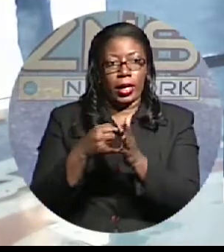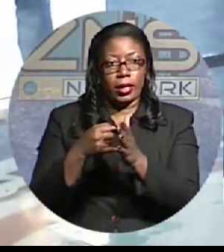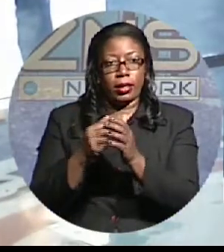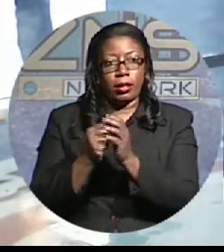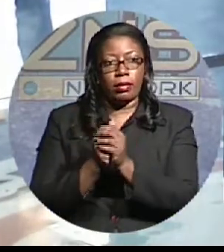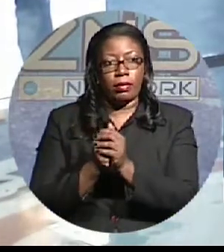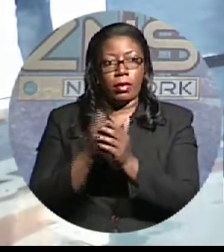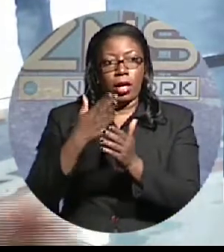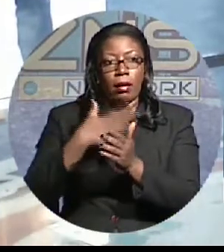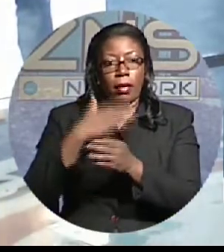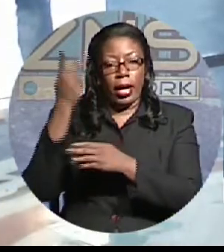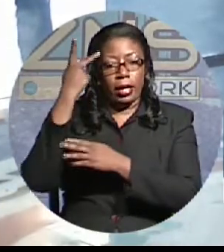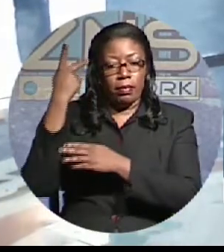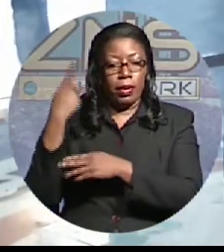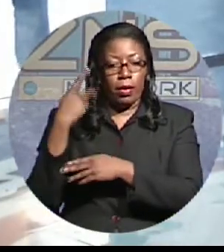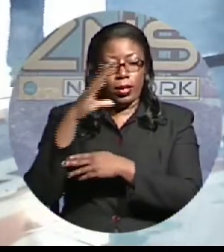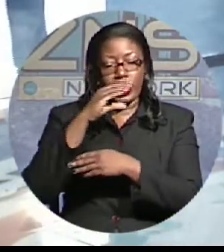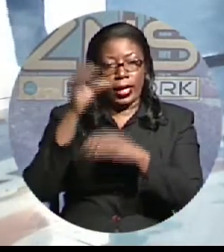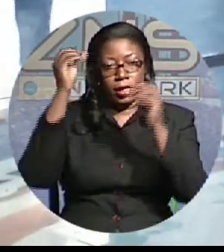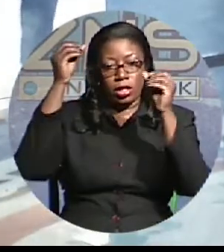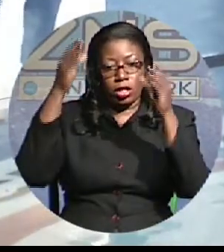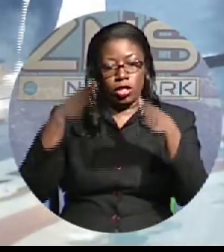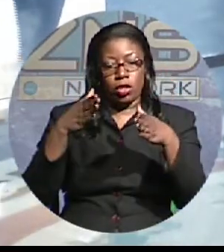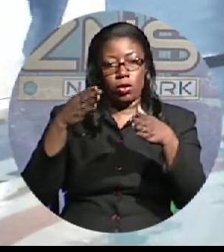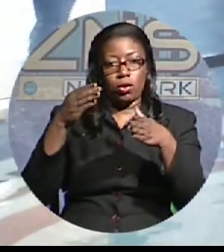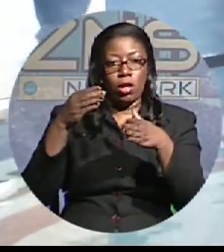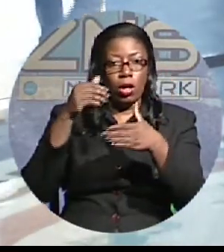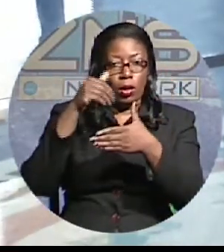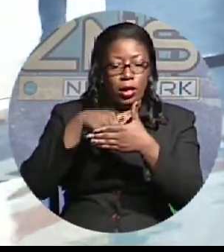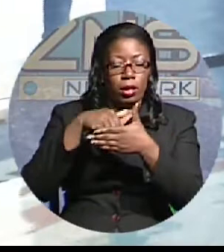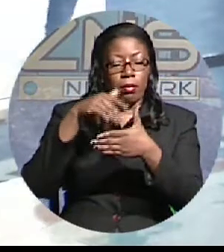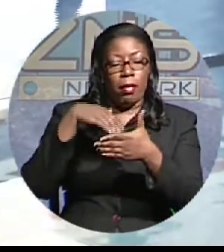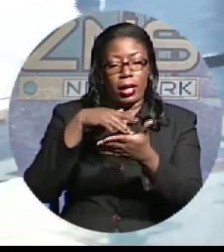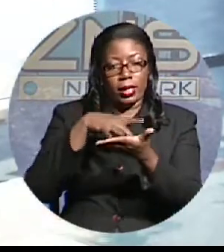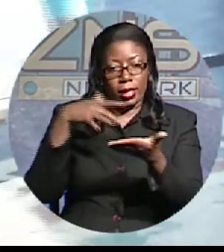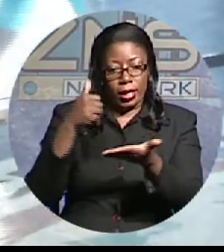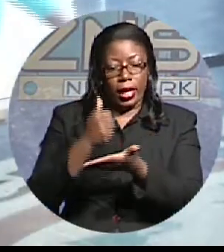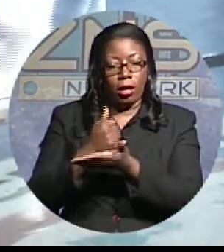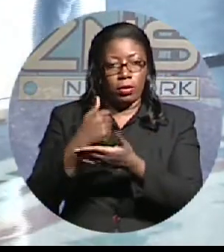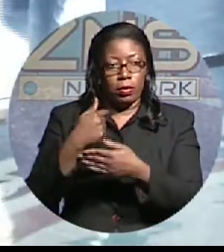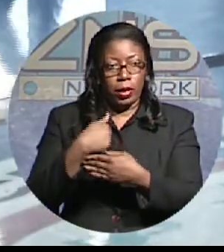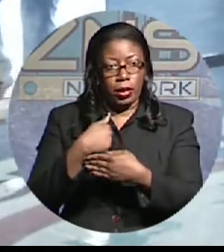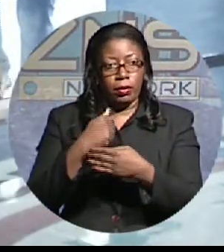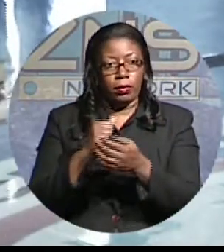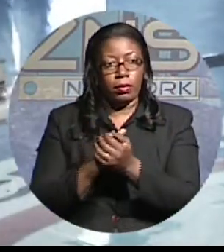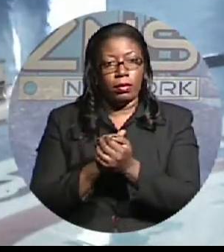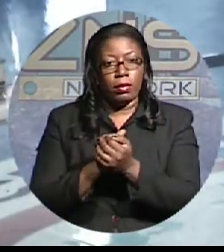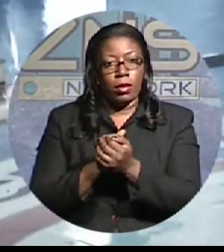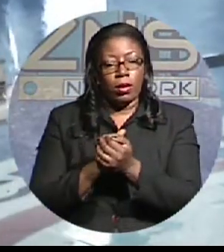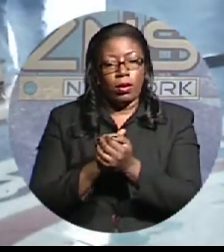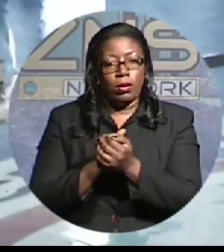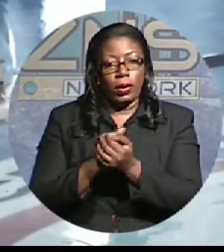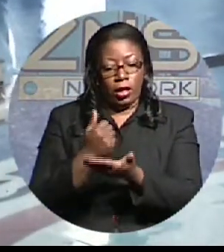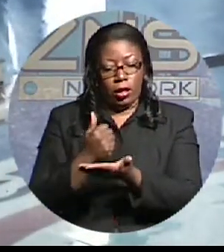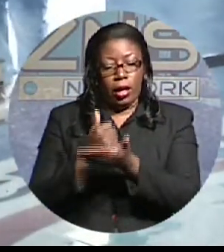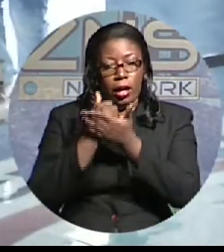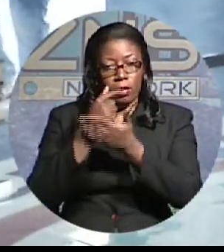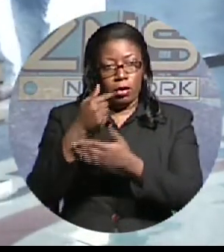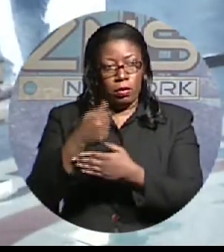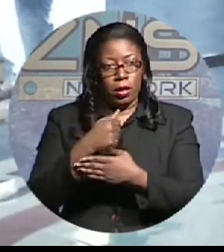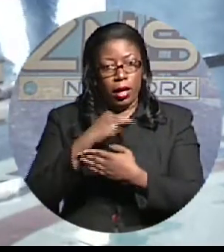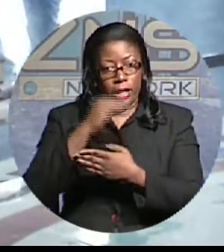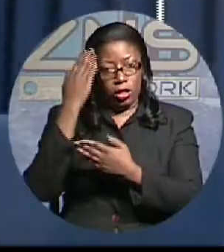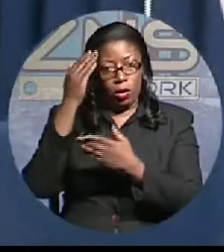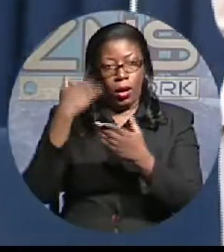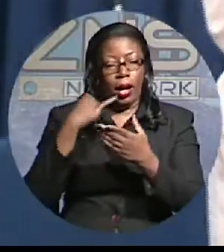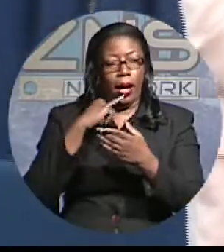And my parents and teachers, they were involved a lot in my studying, so once I got them, I know I could do